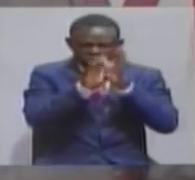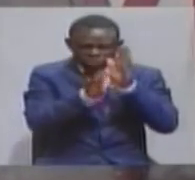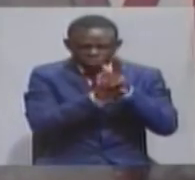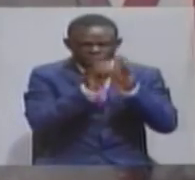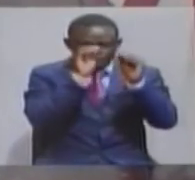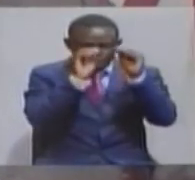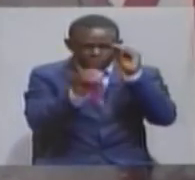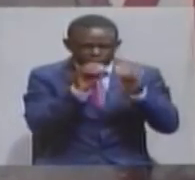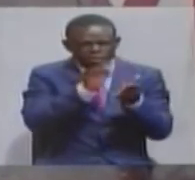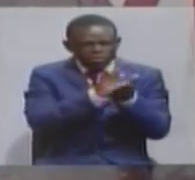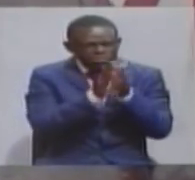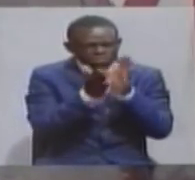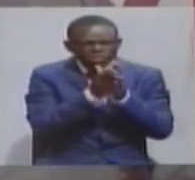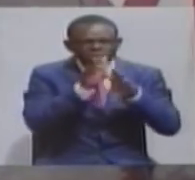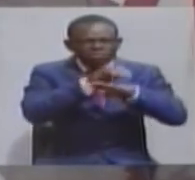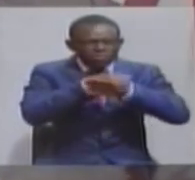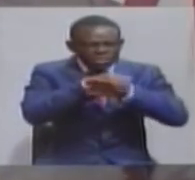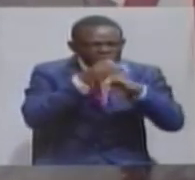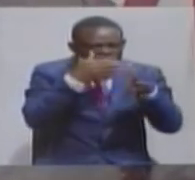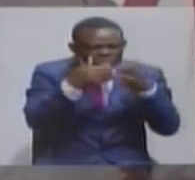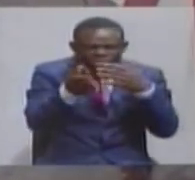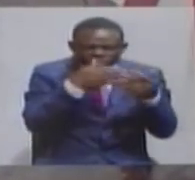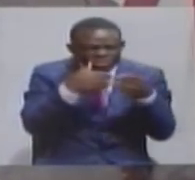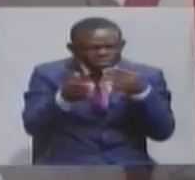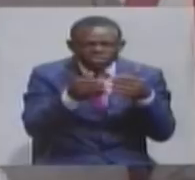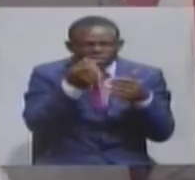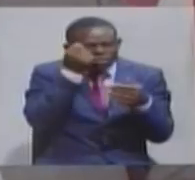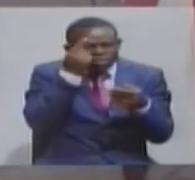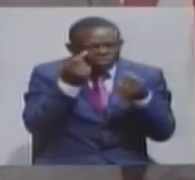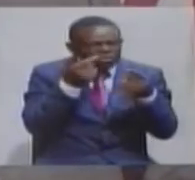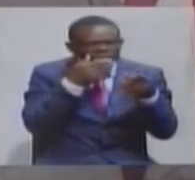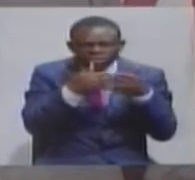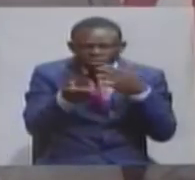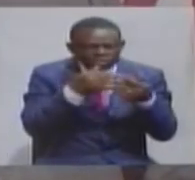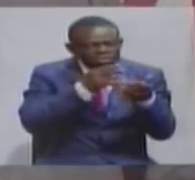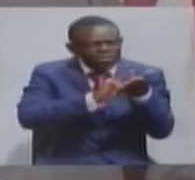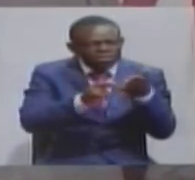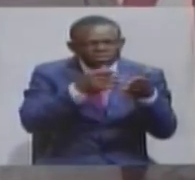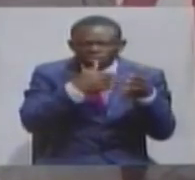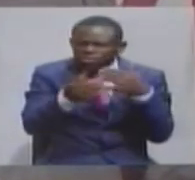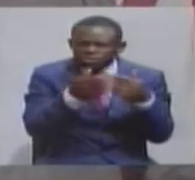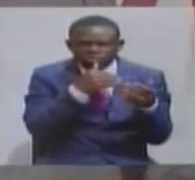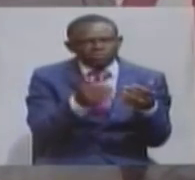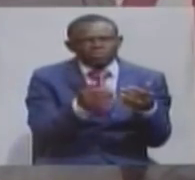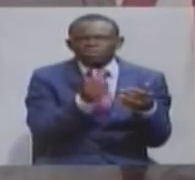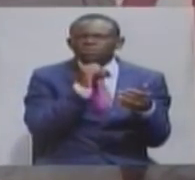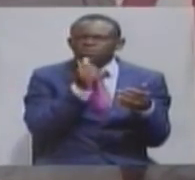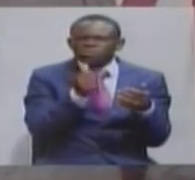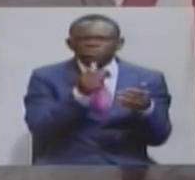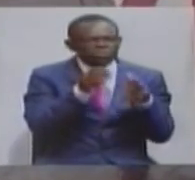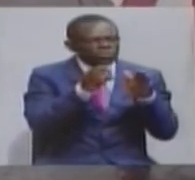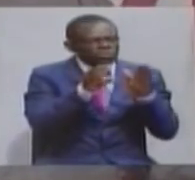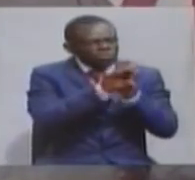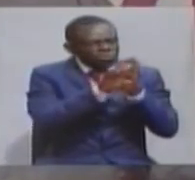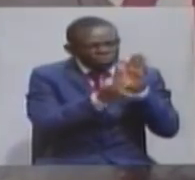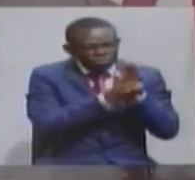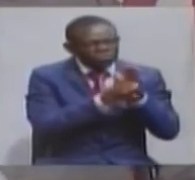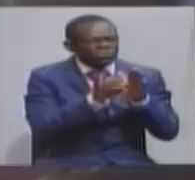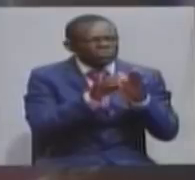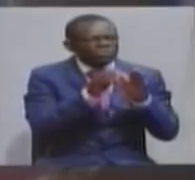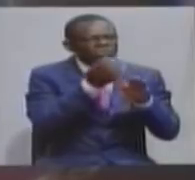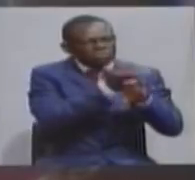a constitution whose articles are interpreted 3-4 different ways by different players. That's not a good constitution. Do you agree then that